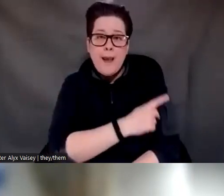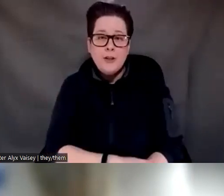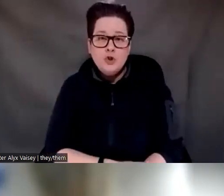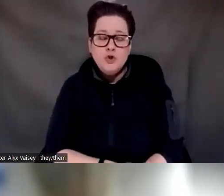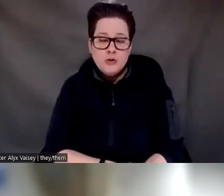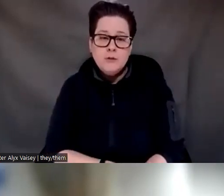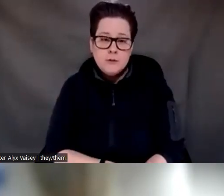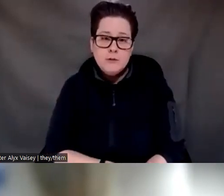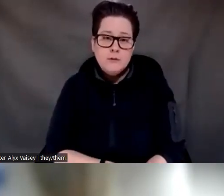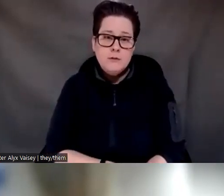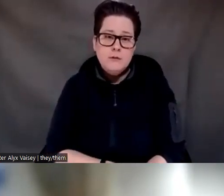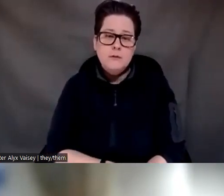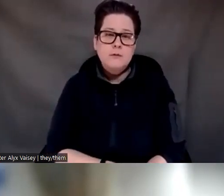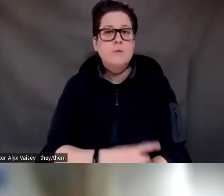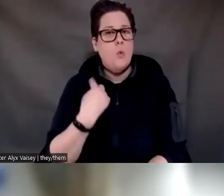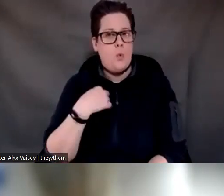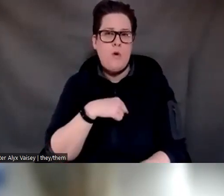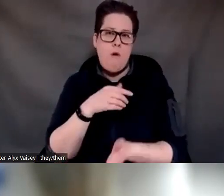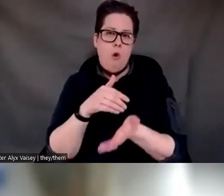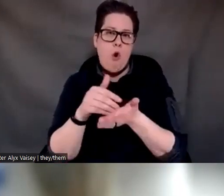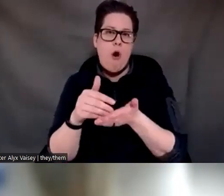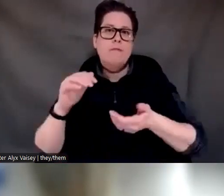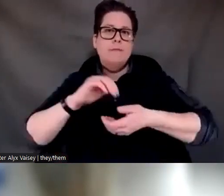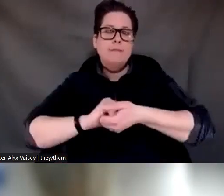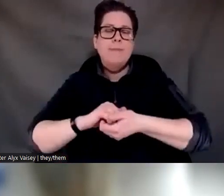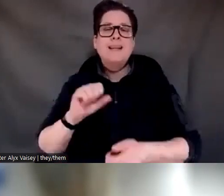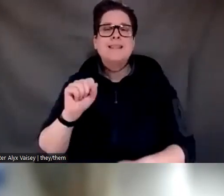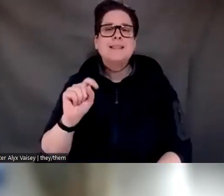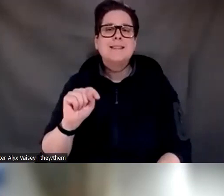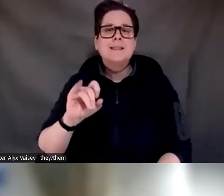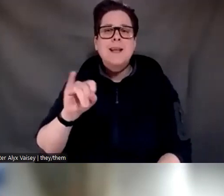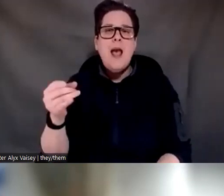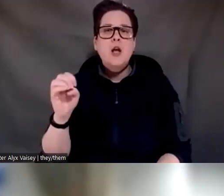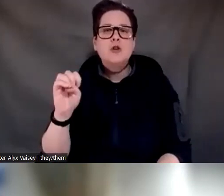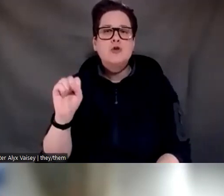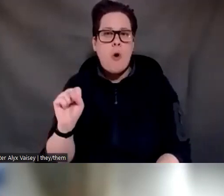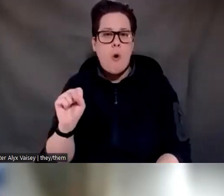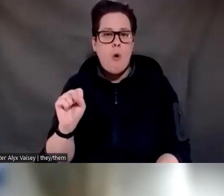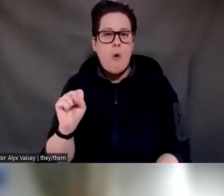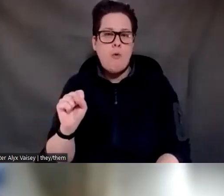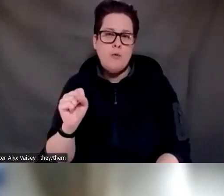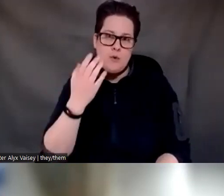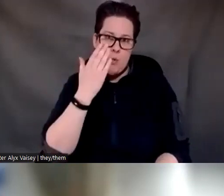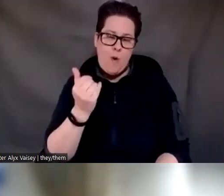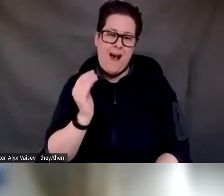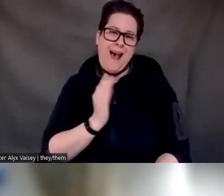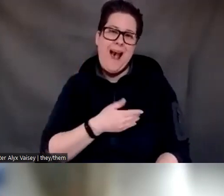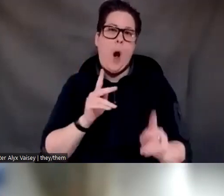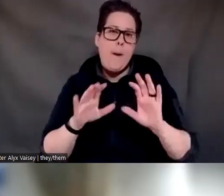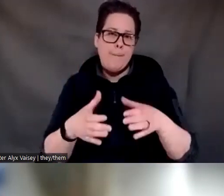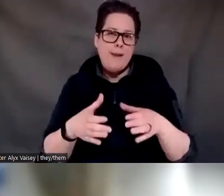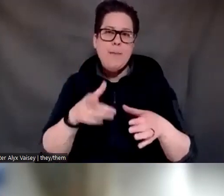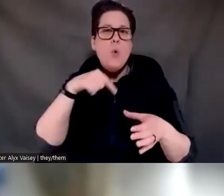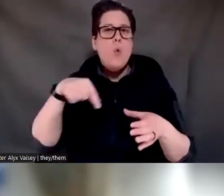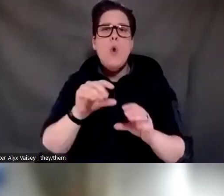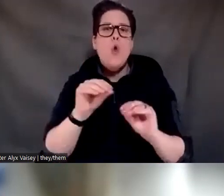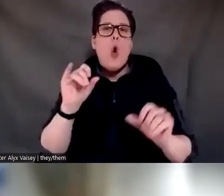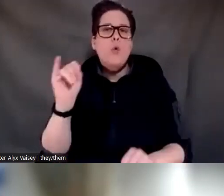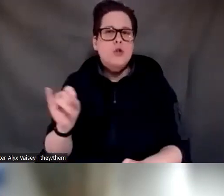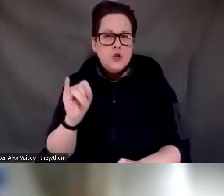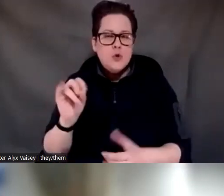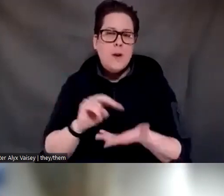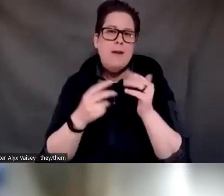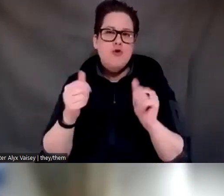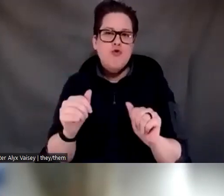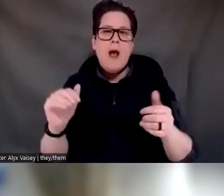clients. We partner oftentimes with St. Joe's because our population is specifically people who are uninsured. So we do try and partner